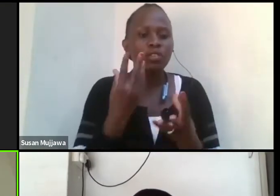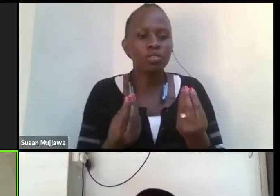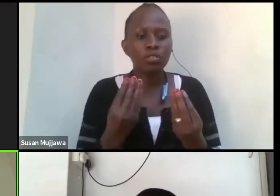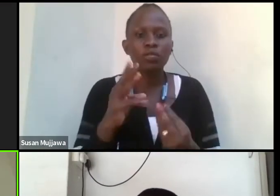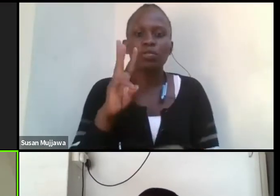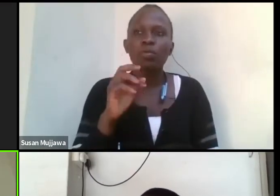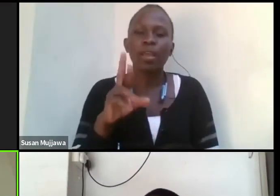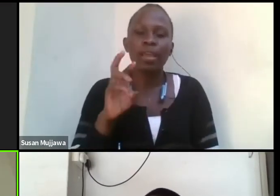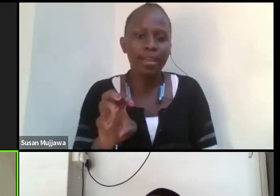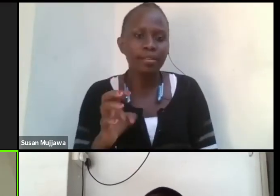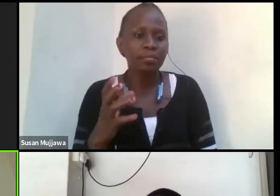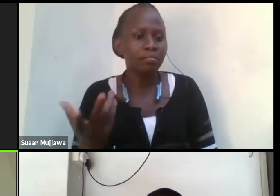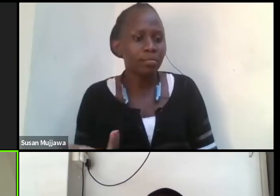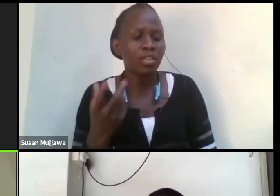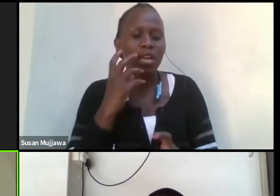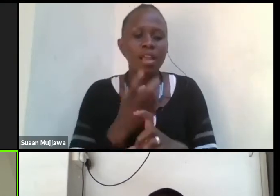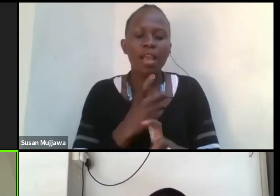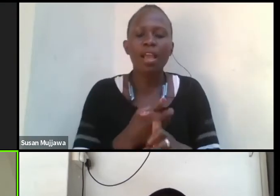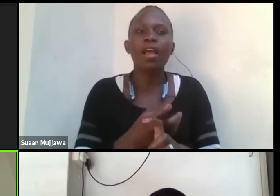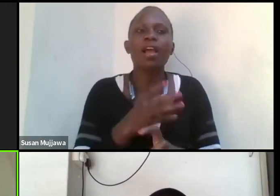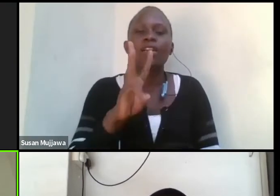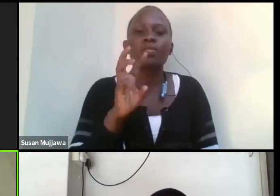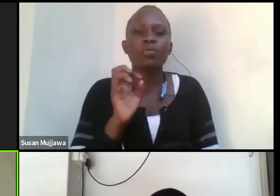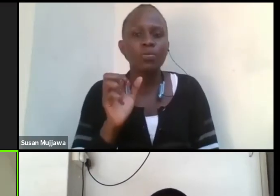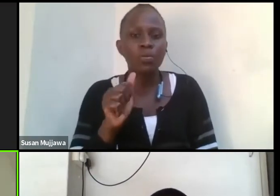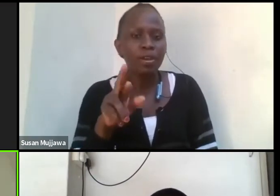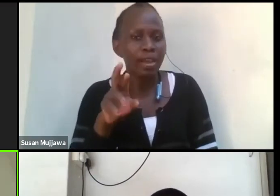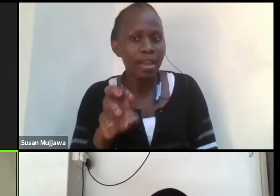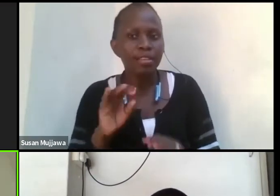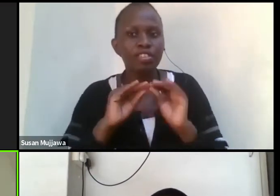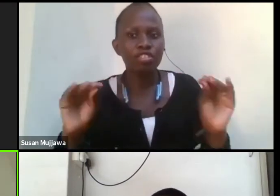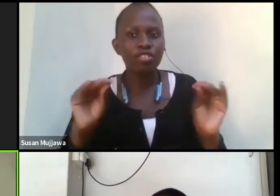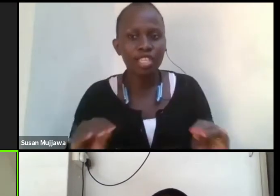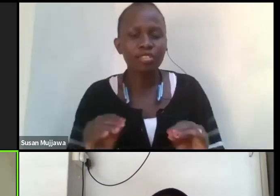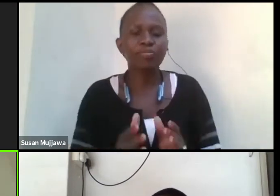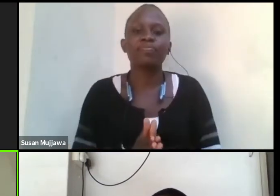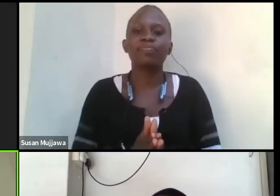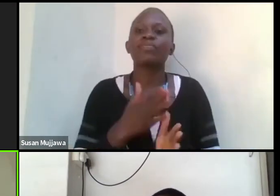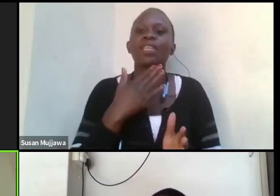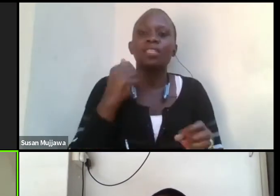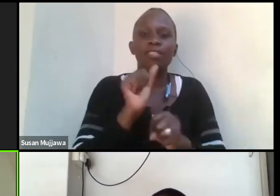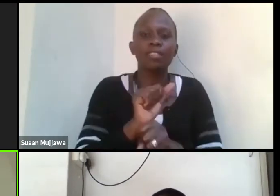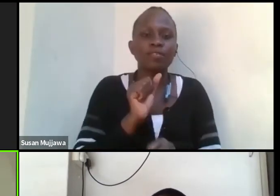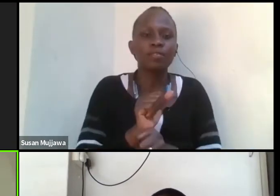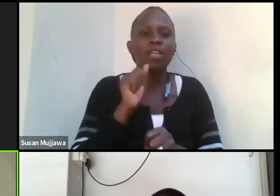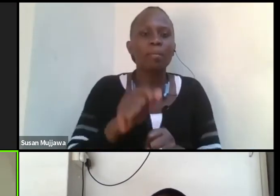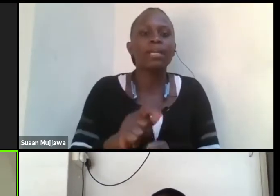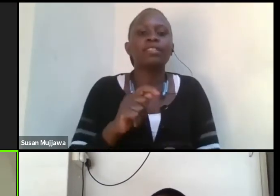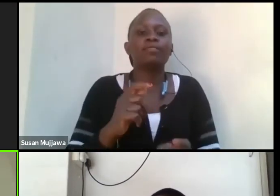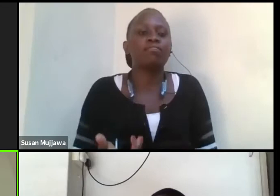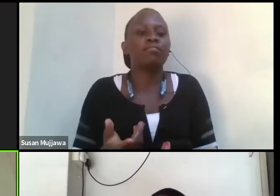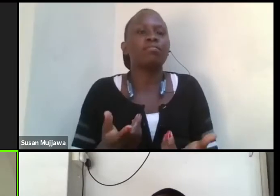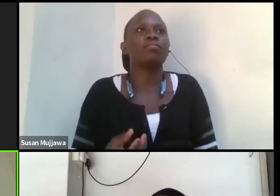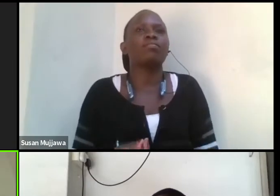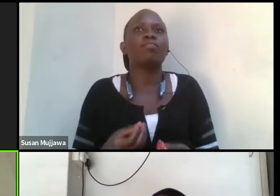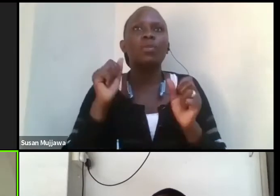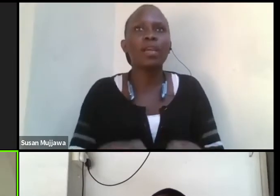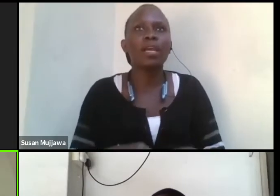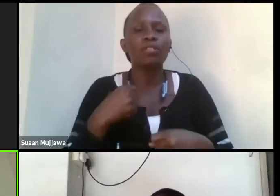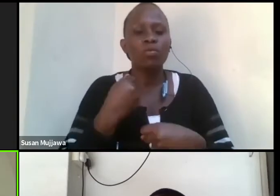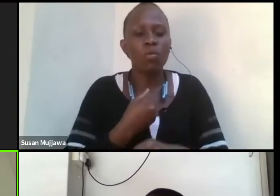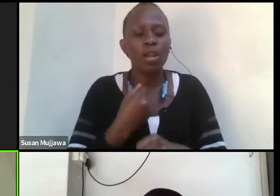training. We need training for our staff. They need to be retooled to be able to work differently. Issues